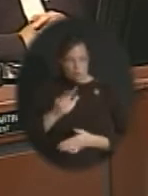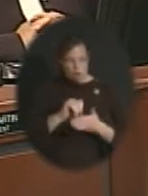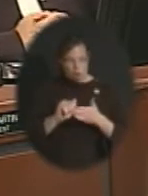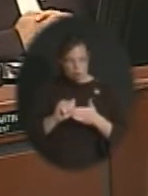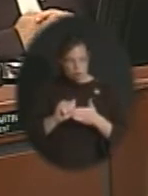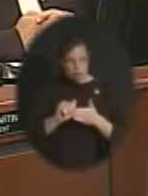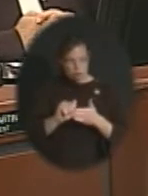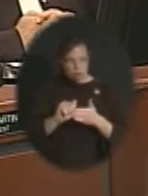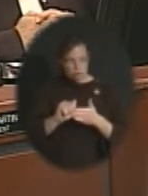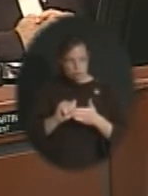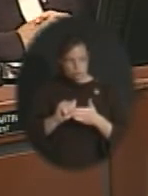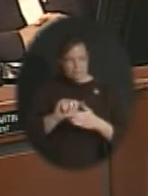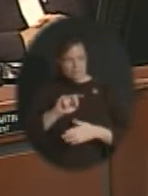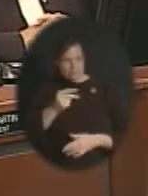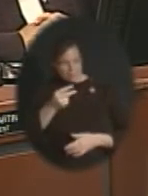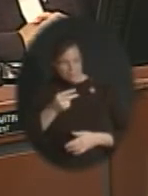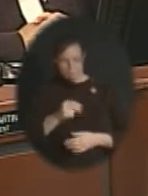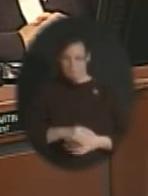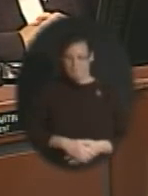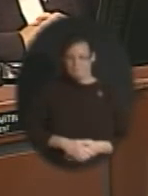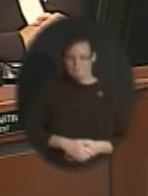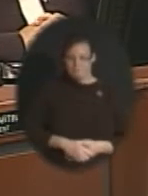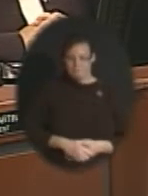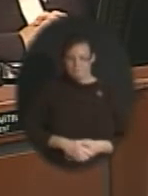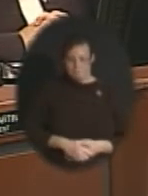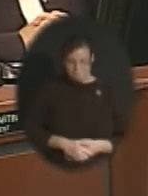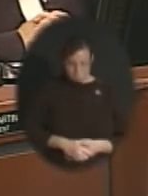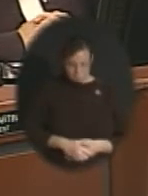$226,473. Second.